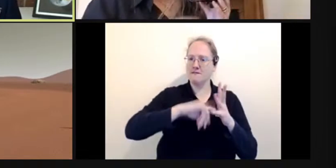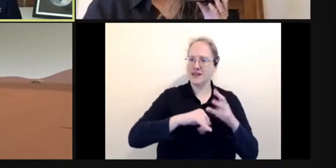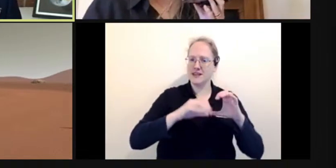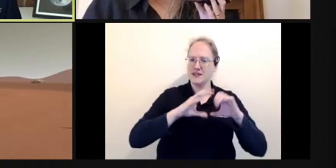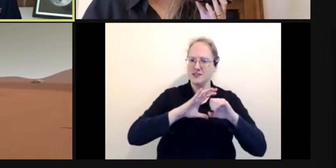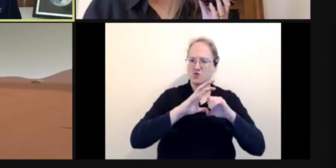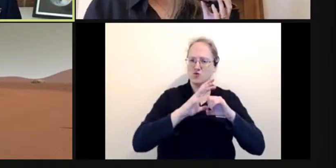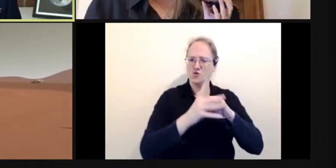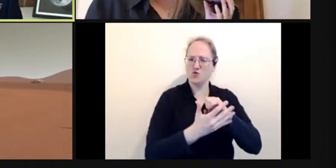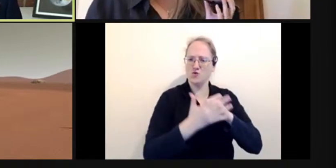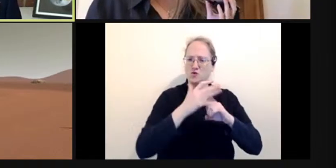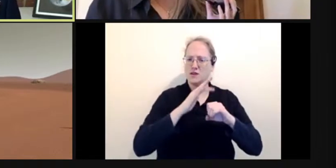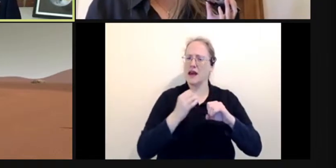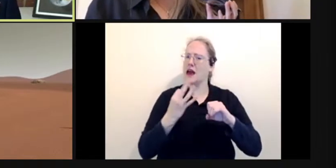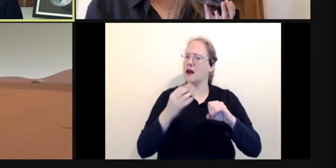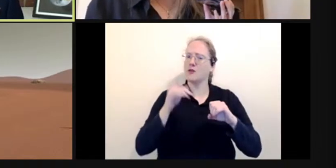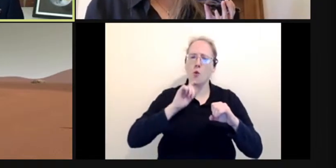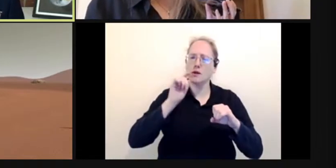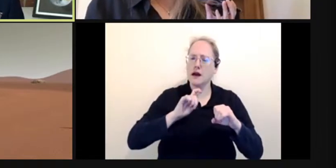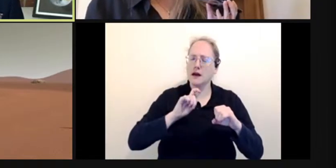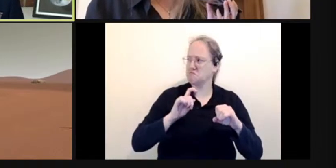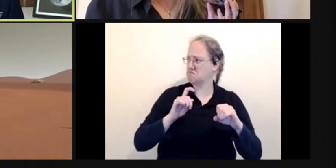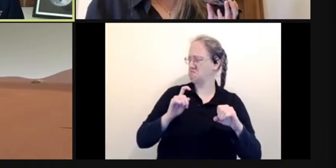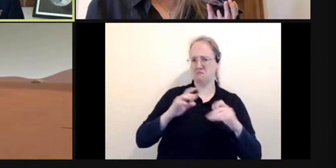rain? That's pretty good.